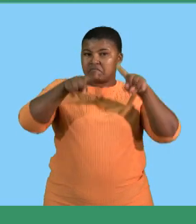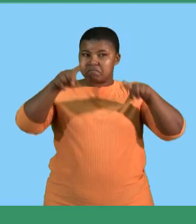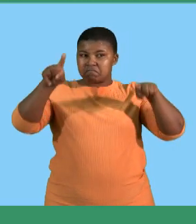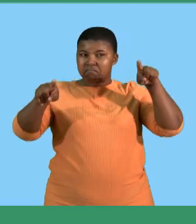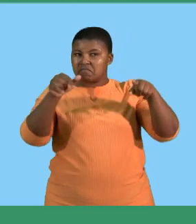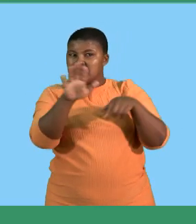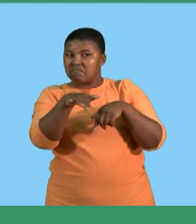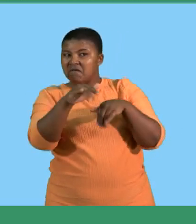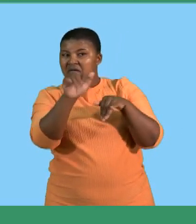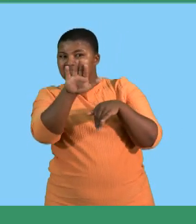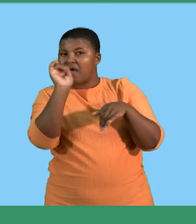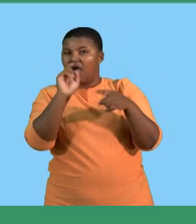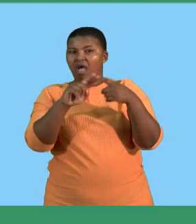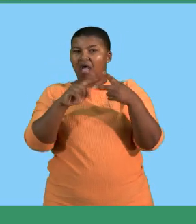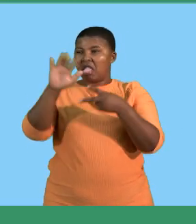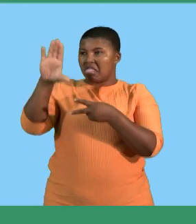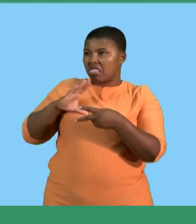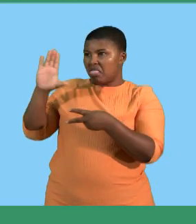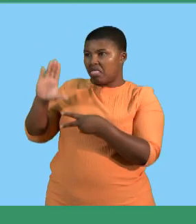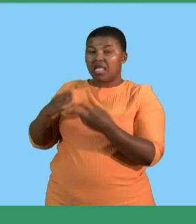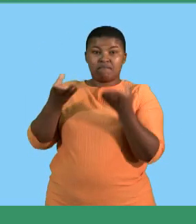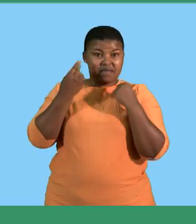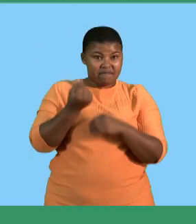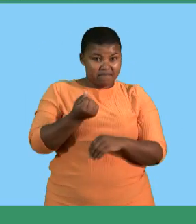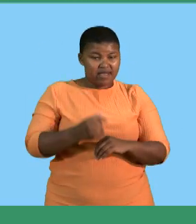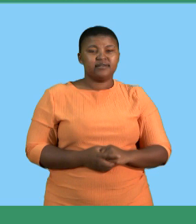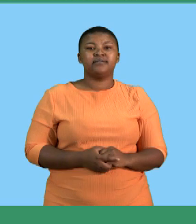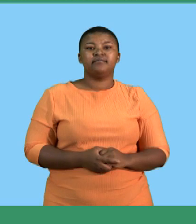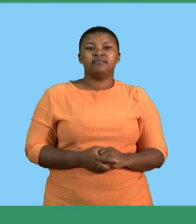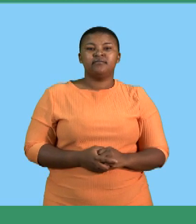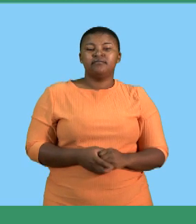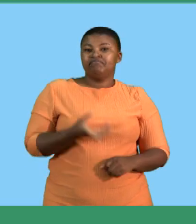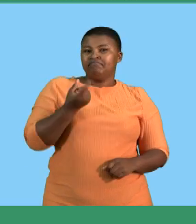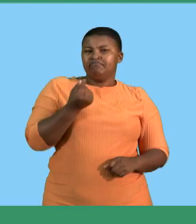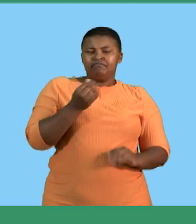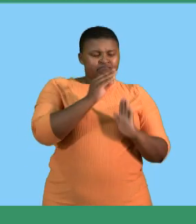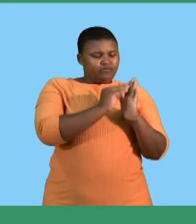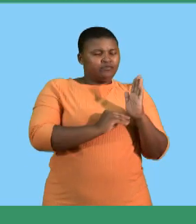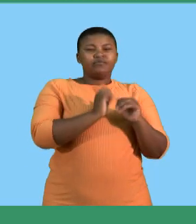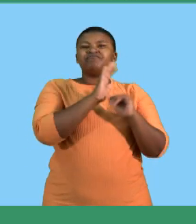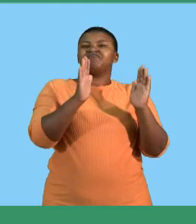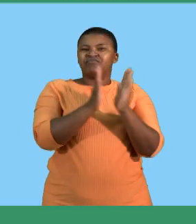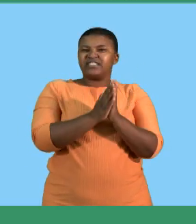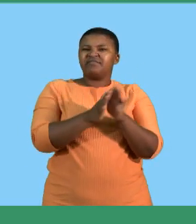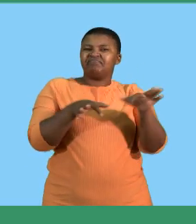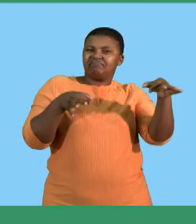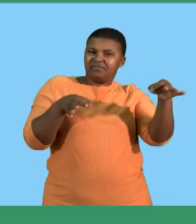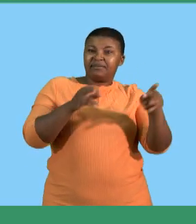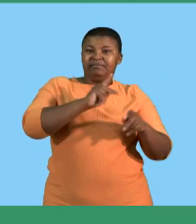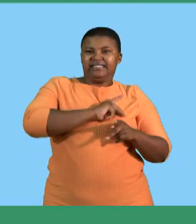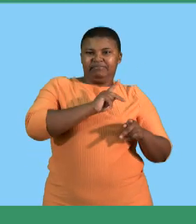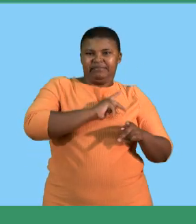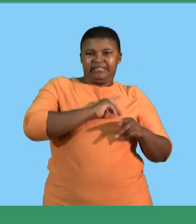suitable sources. They have financial records and statements. So